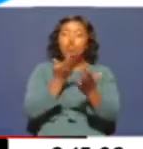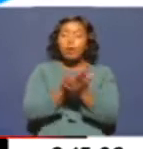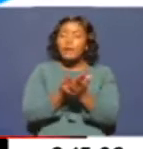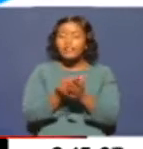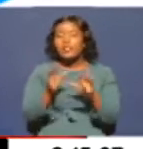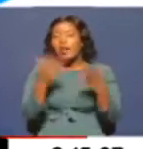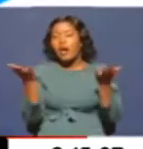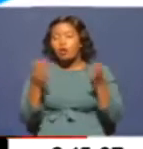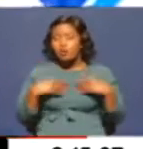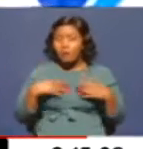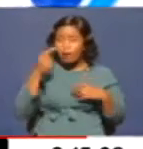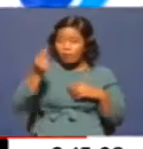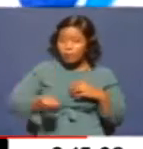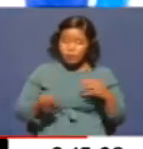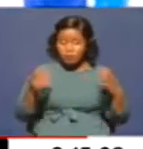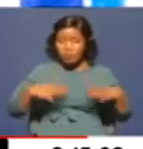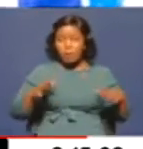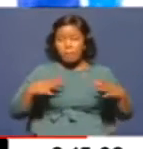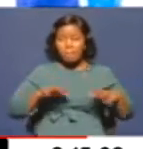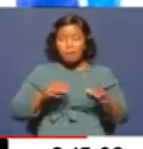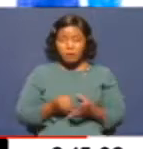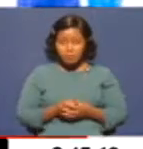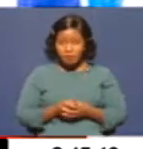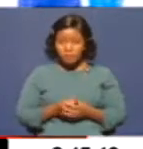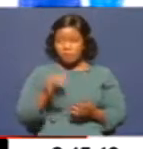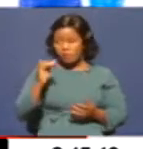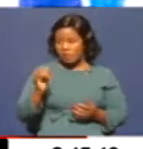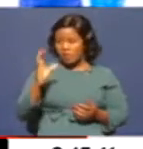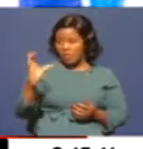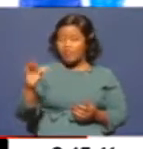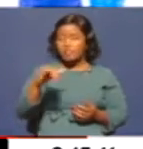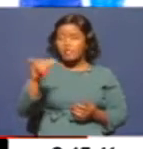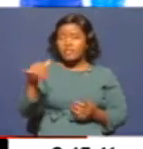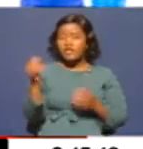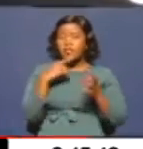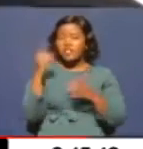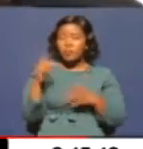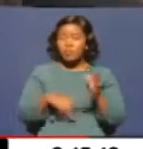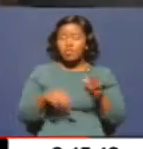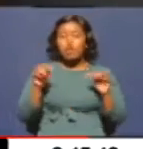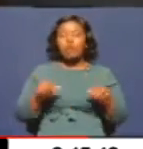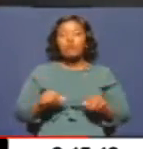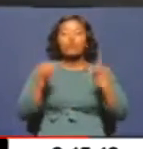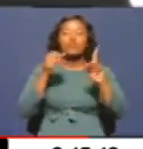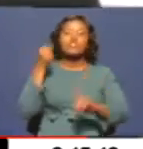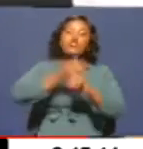Public Prosecution of all these people. ICJ says they will continue to champion for the independence of the